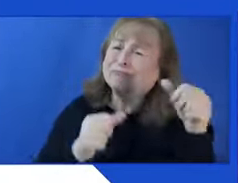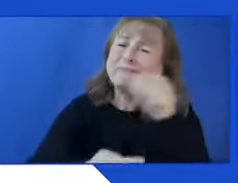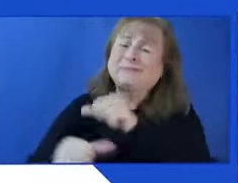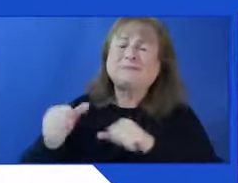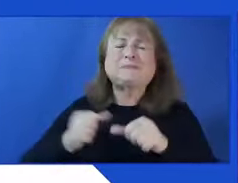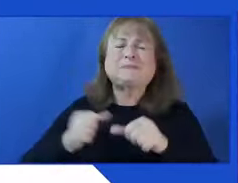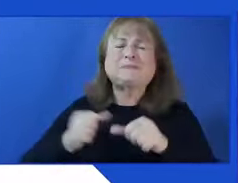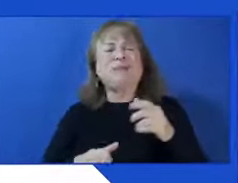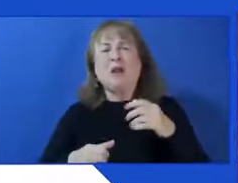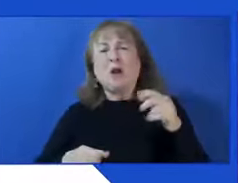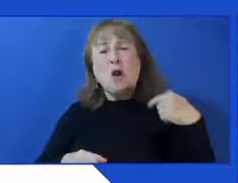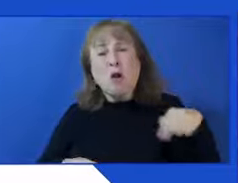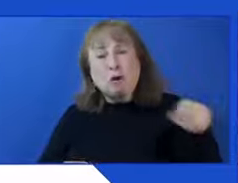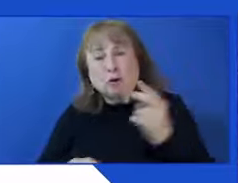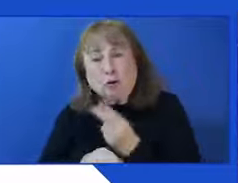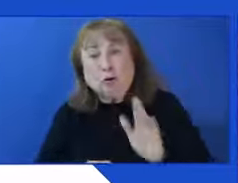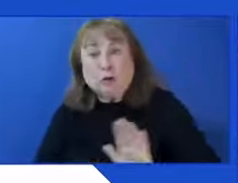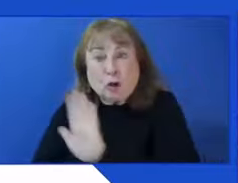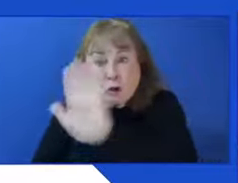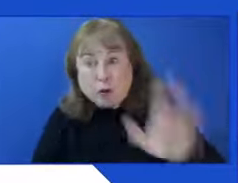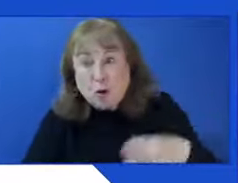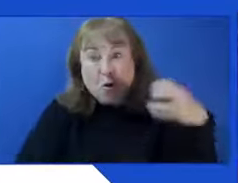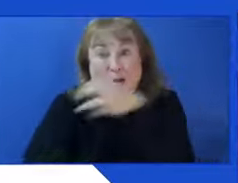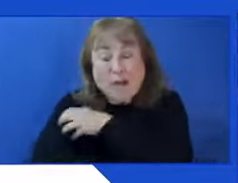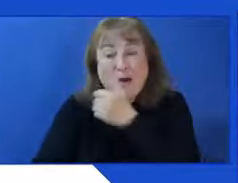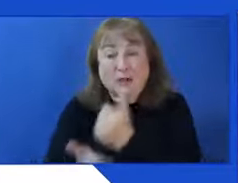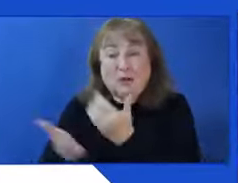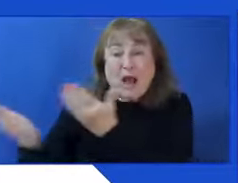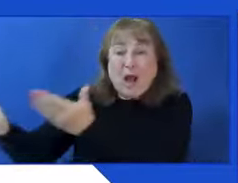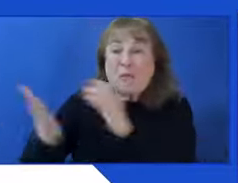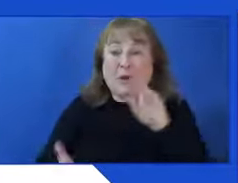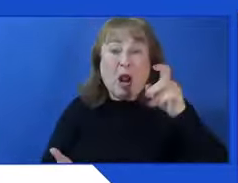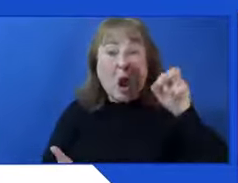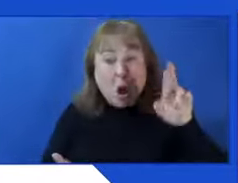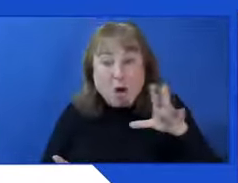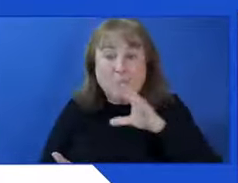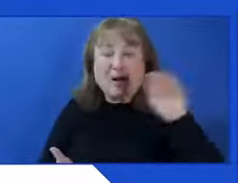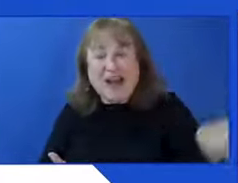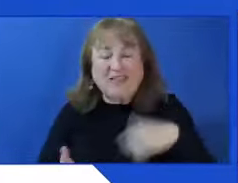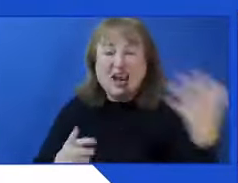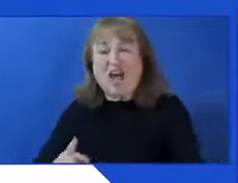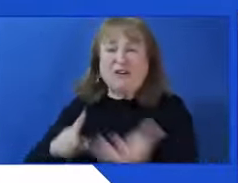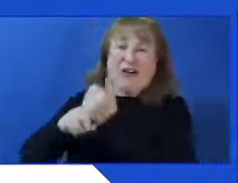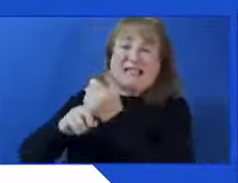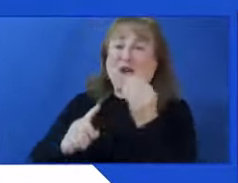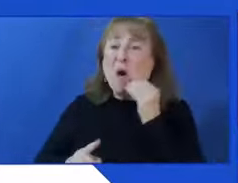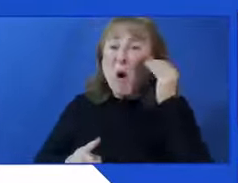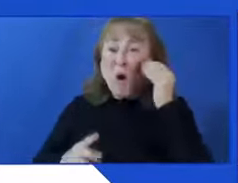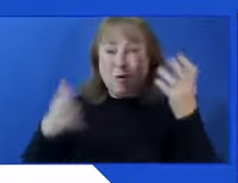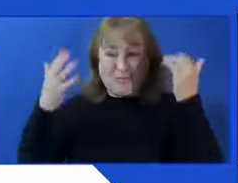the power that we have to help bring Omer and all of the hostages home now.